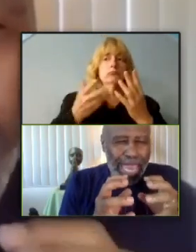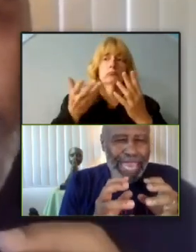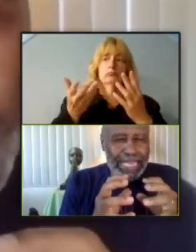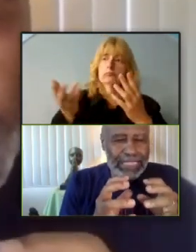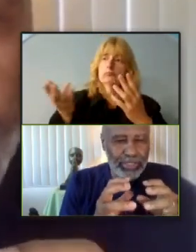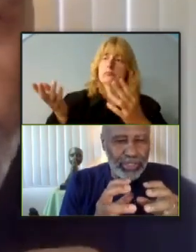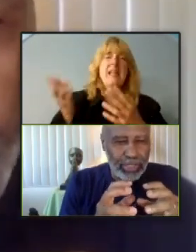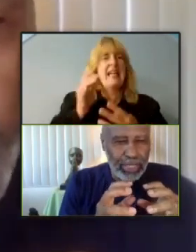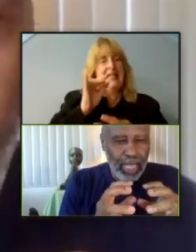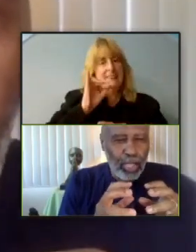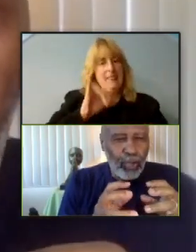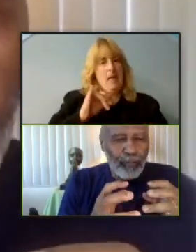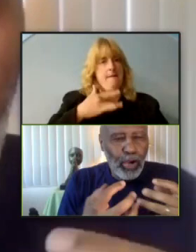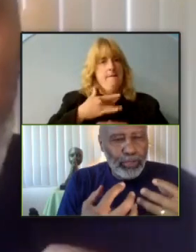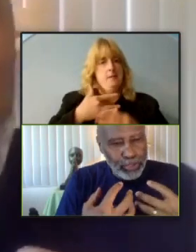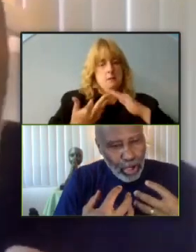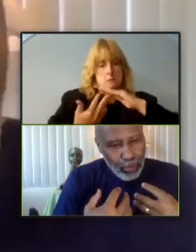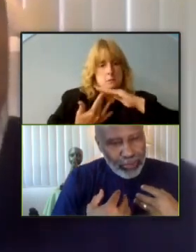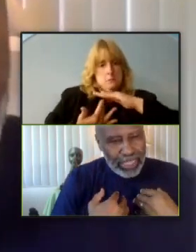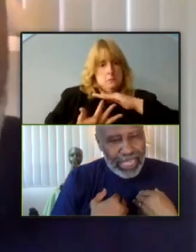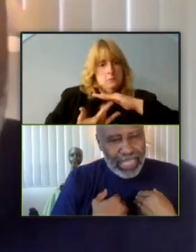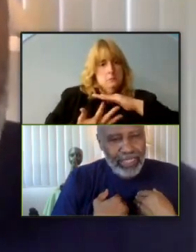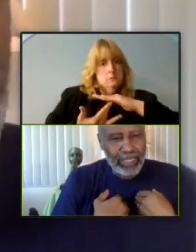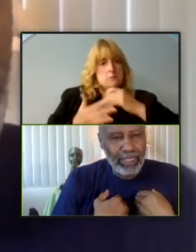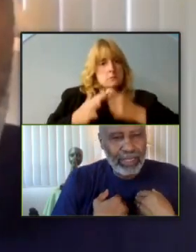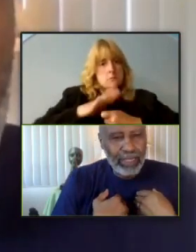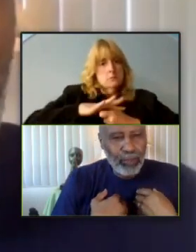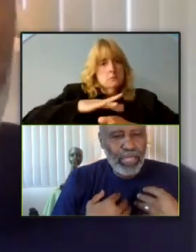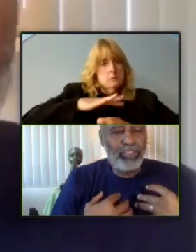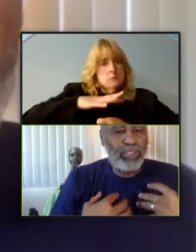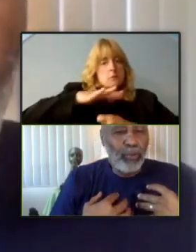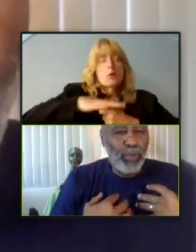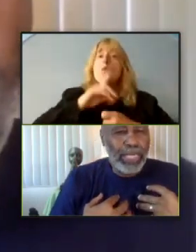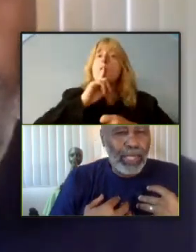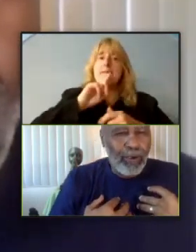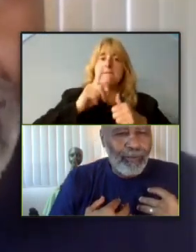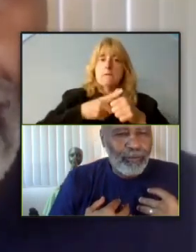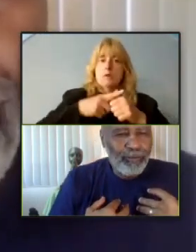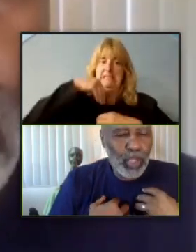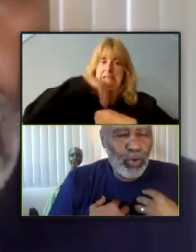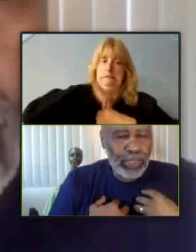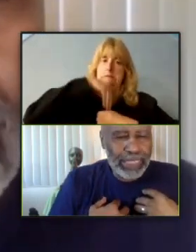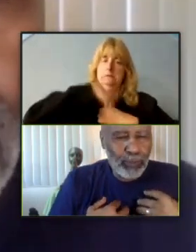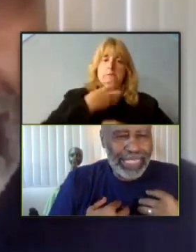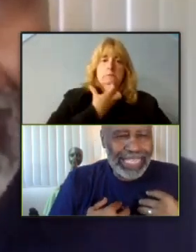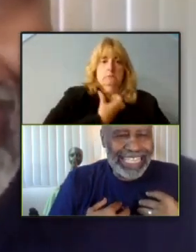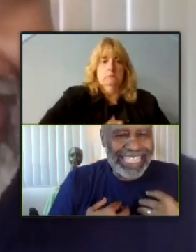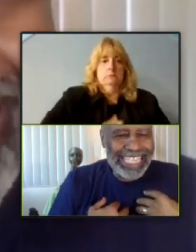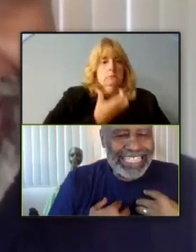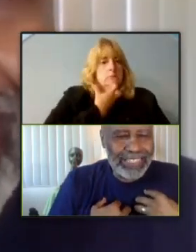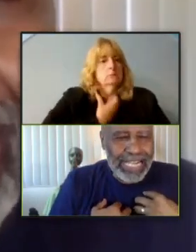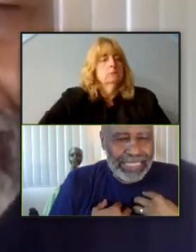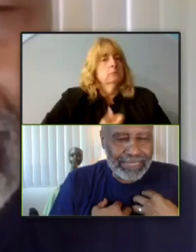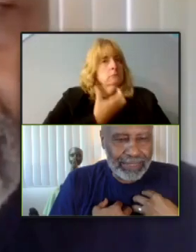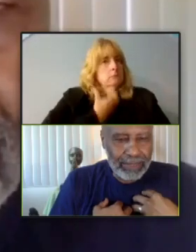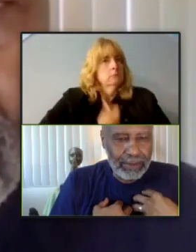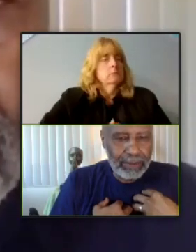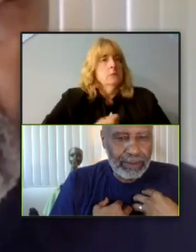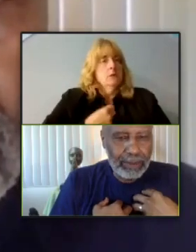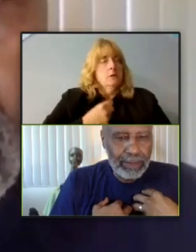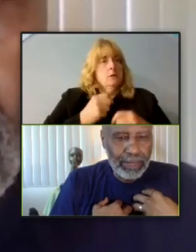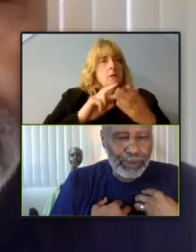This rage first turns in. We fuel it, it eats